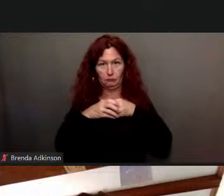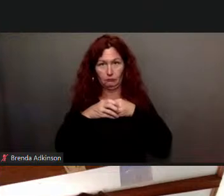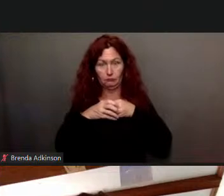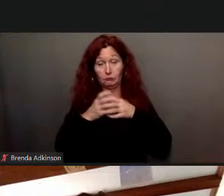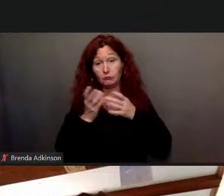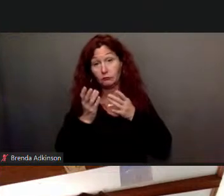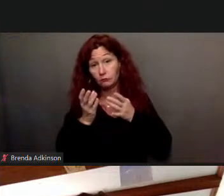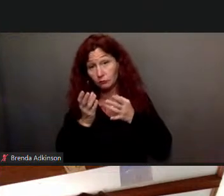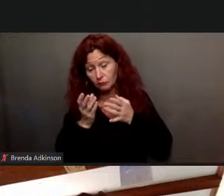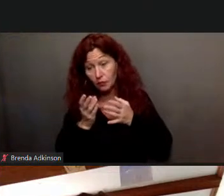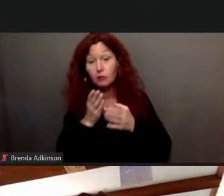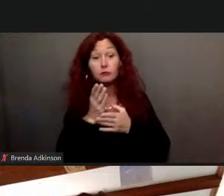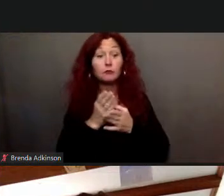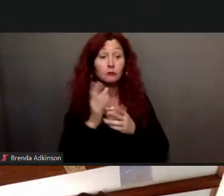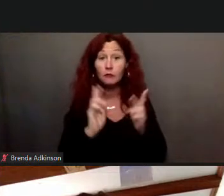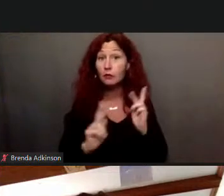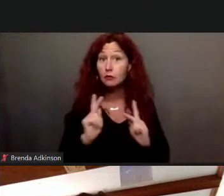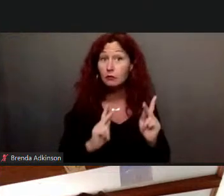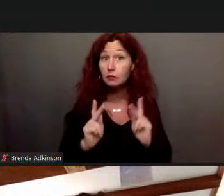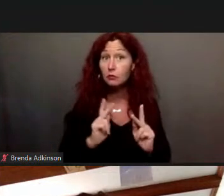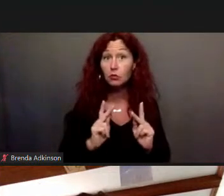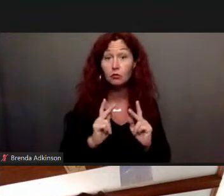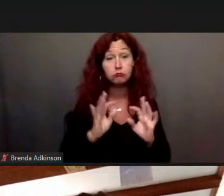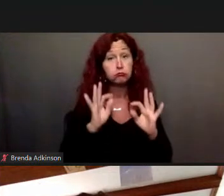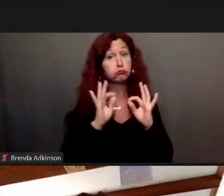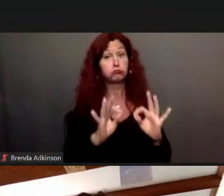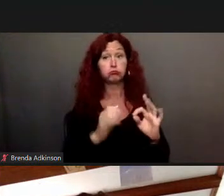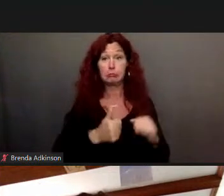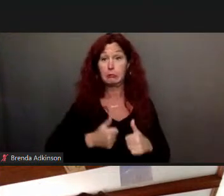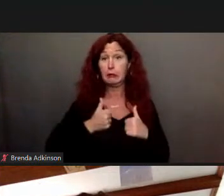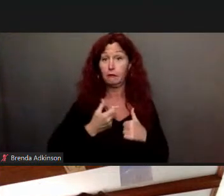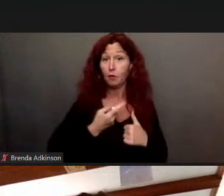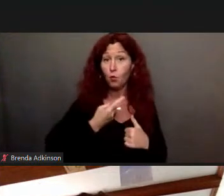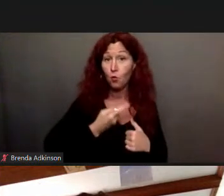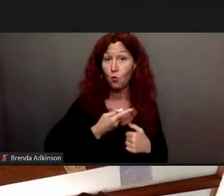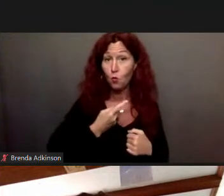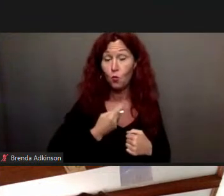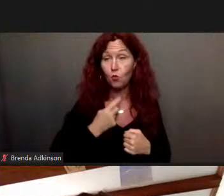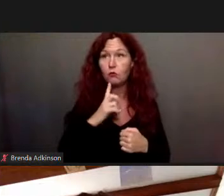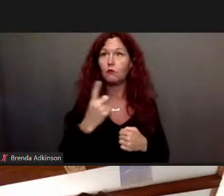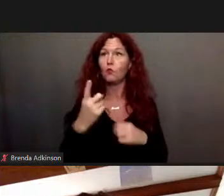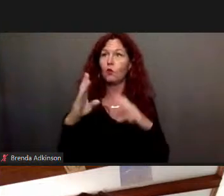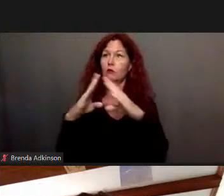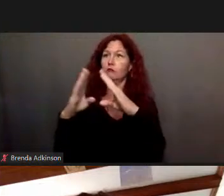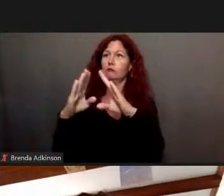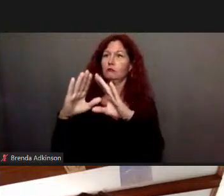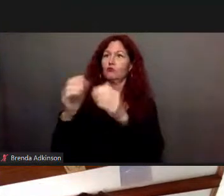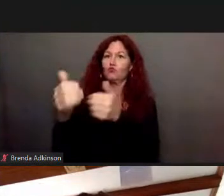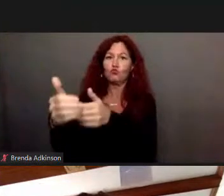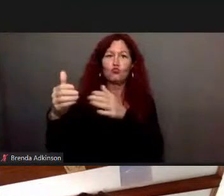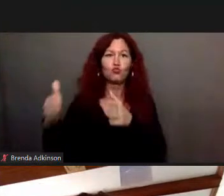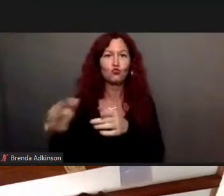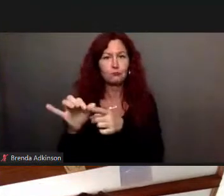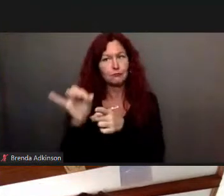some people have plenty of space to self-isolate in their own home. They don't have too many people, and some people don't. And so it's all on a case-by-case basis.